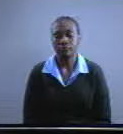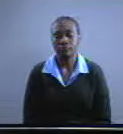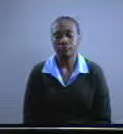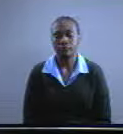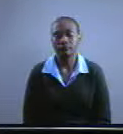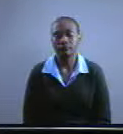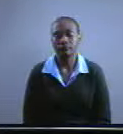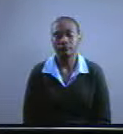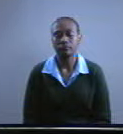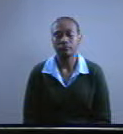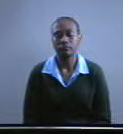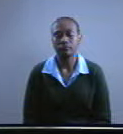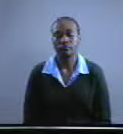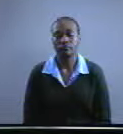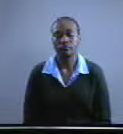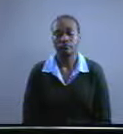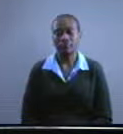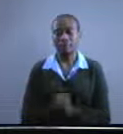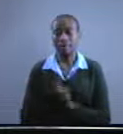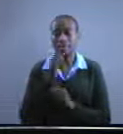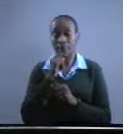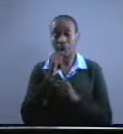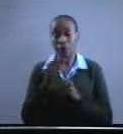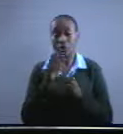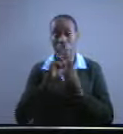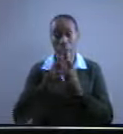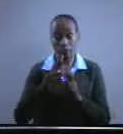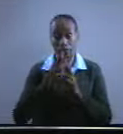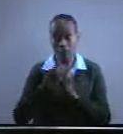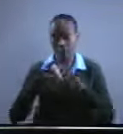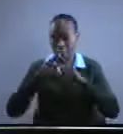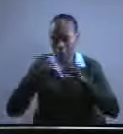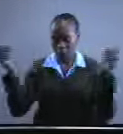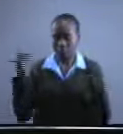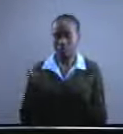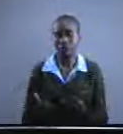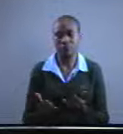That concludes ministerial responses.